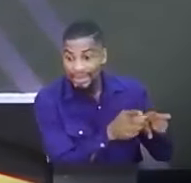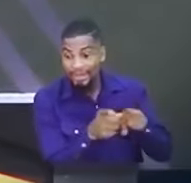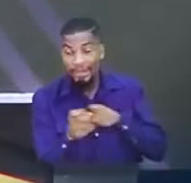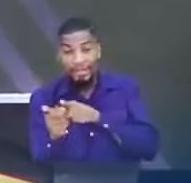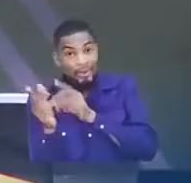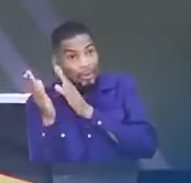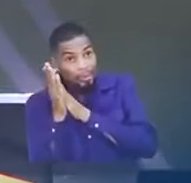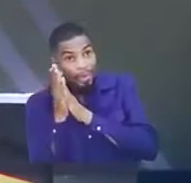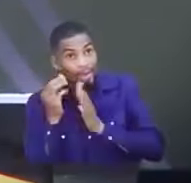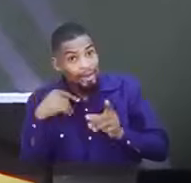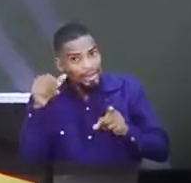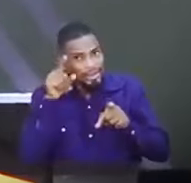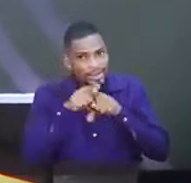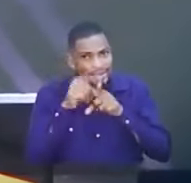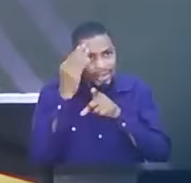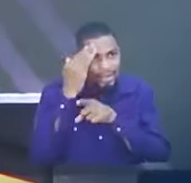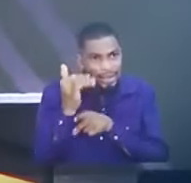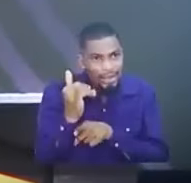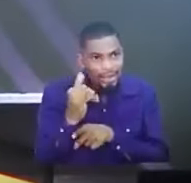The next verse, verse